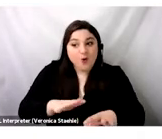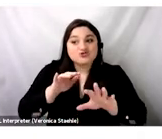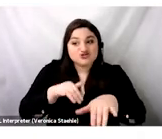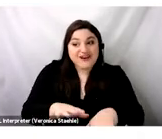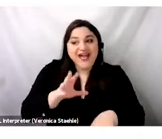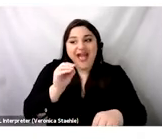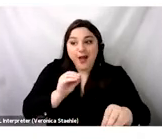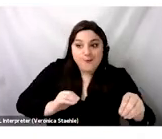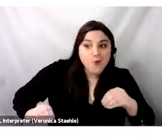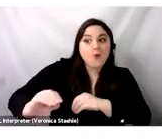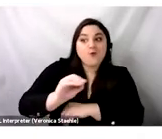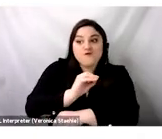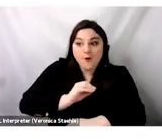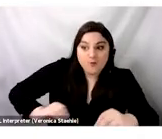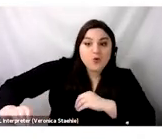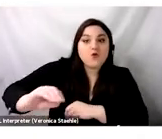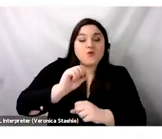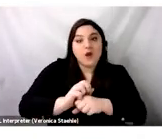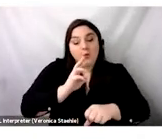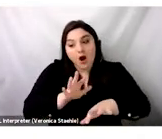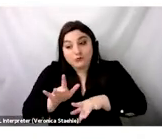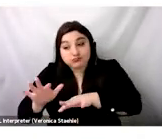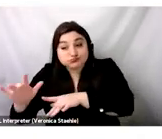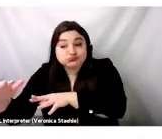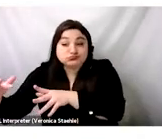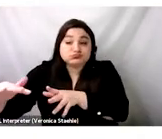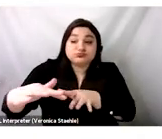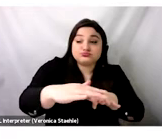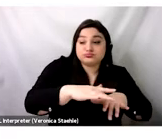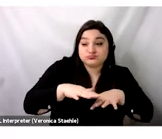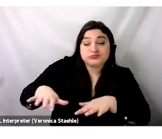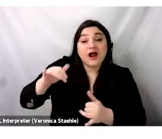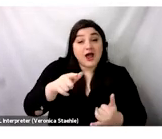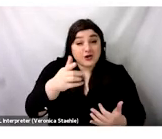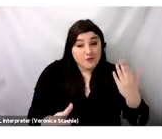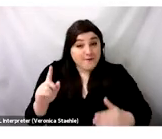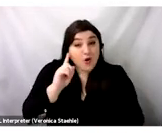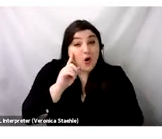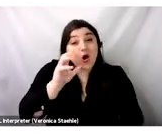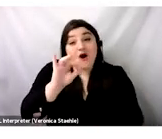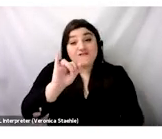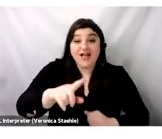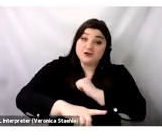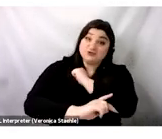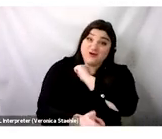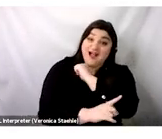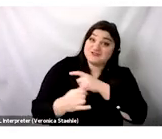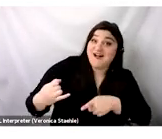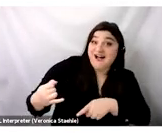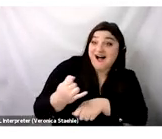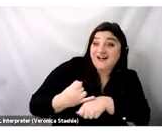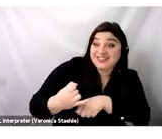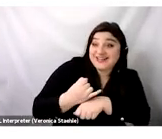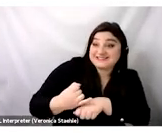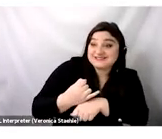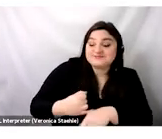So this is why we talk about, you might have heard of like the trash island, or, you know, basically it's not an island the